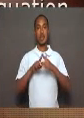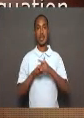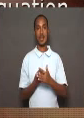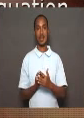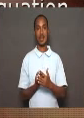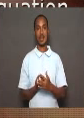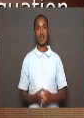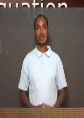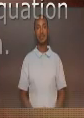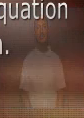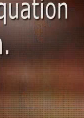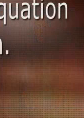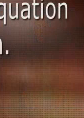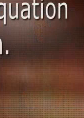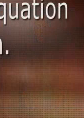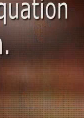Begin.